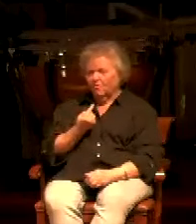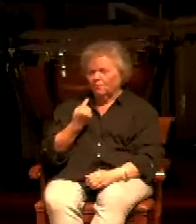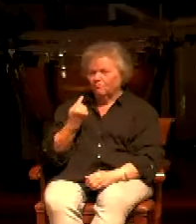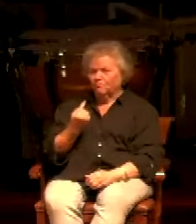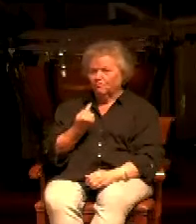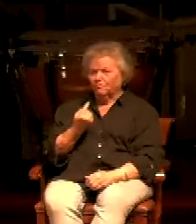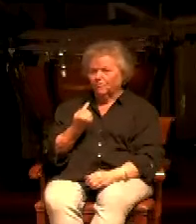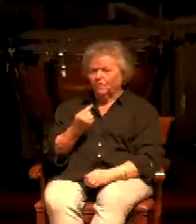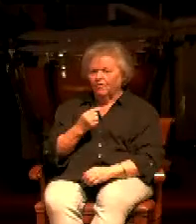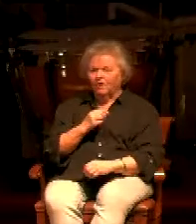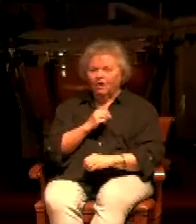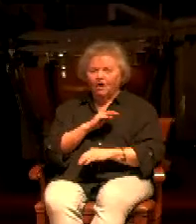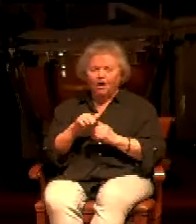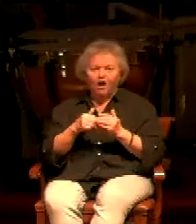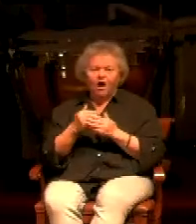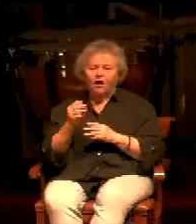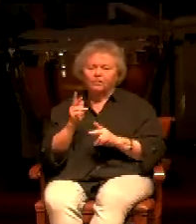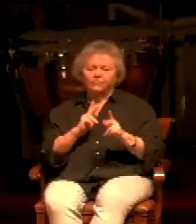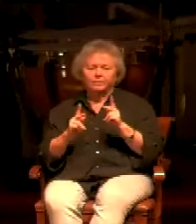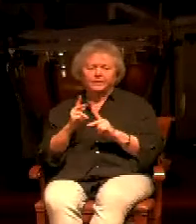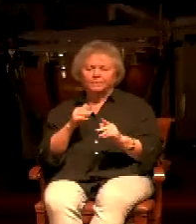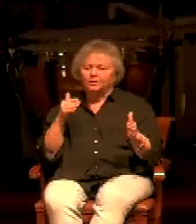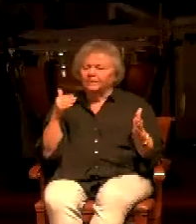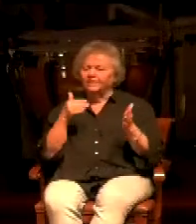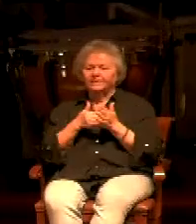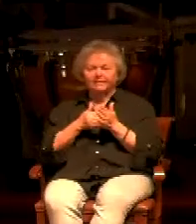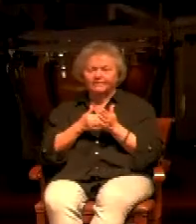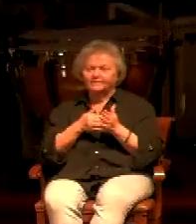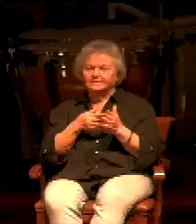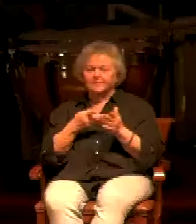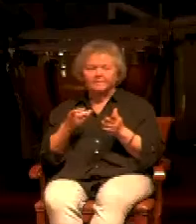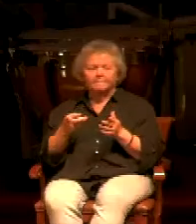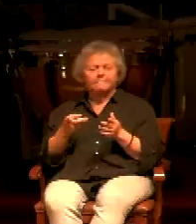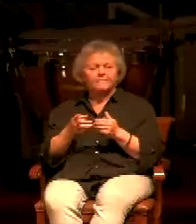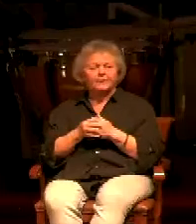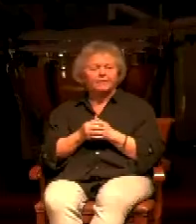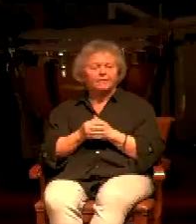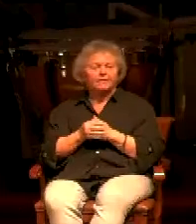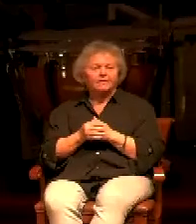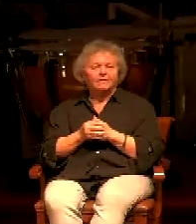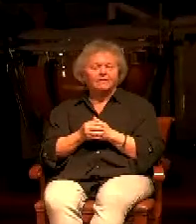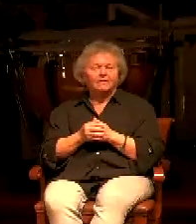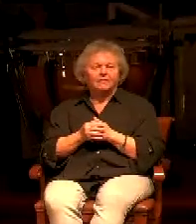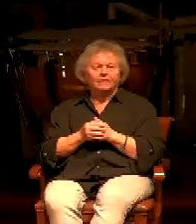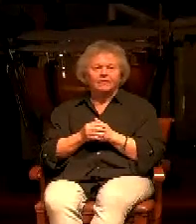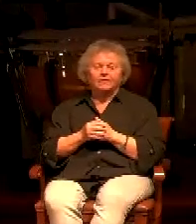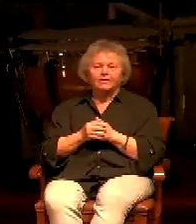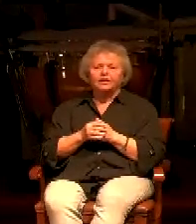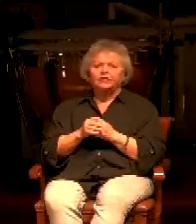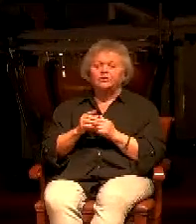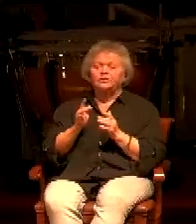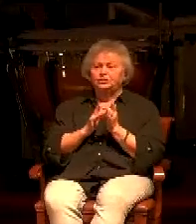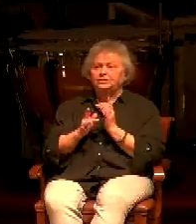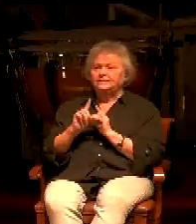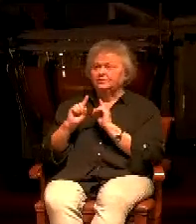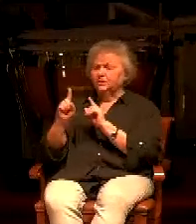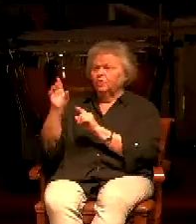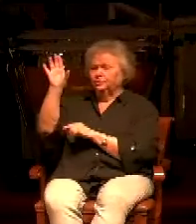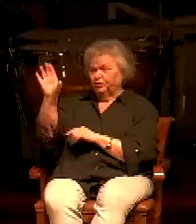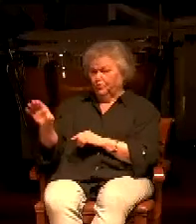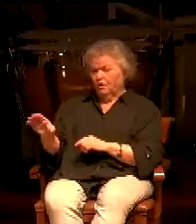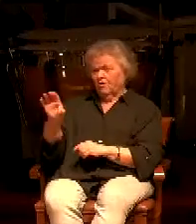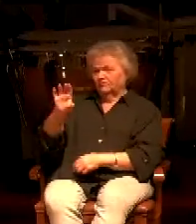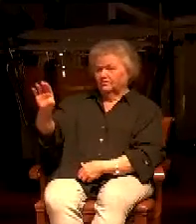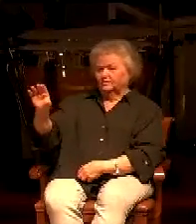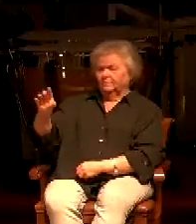him. Jesus goes to a place where you and I could not go, and he goes alone. Let me show you what I mean. I want you to see